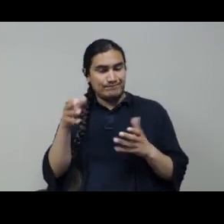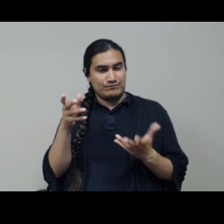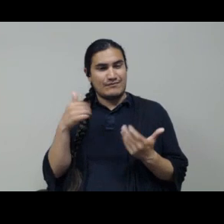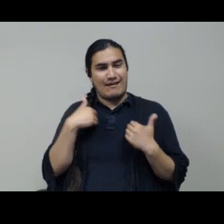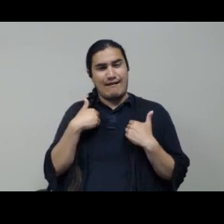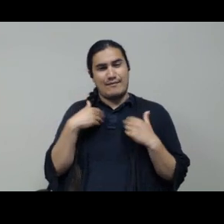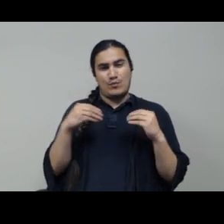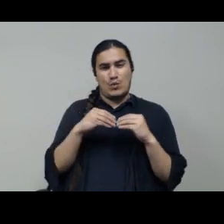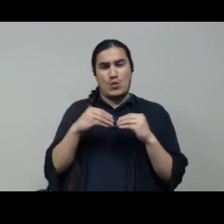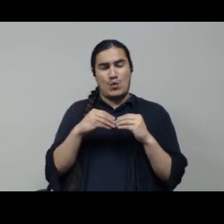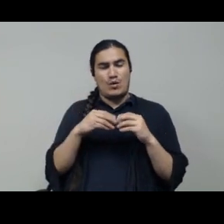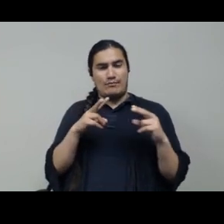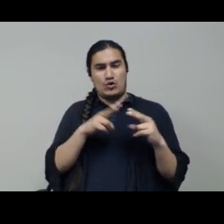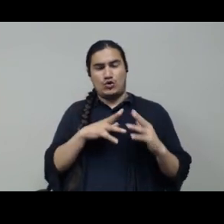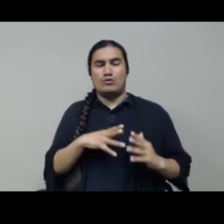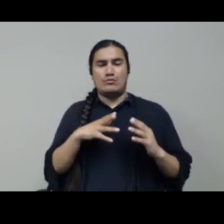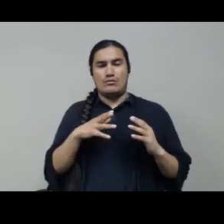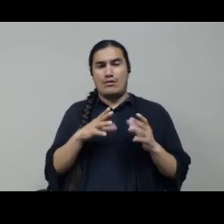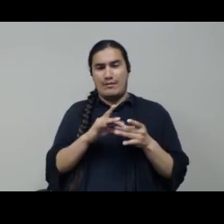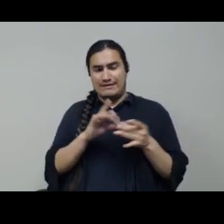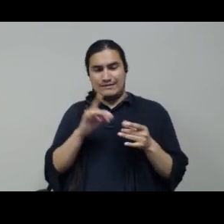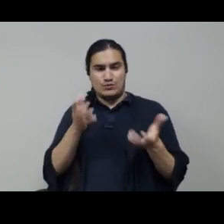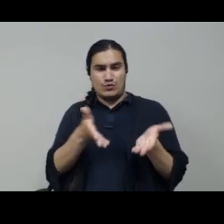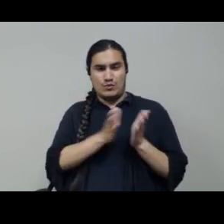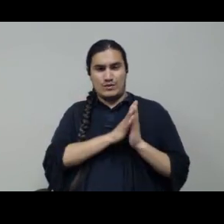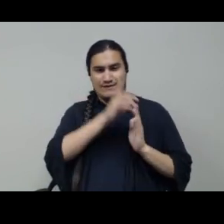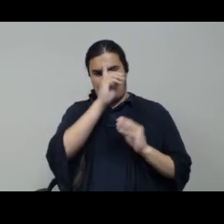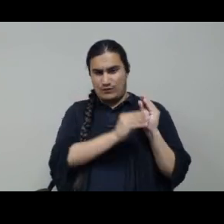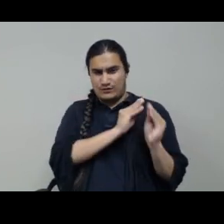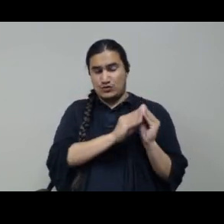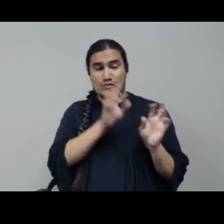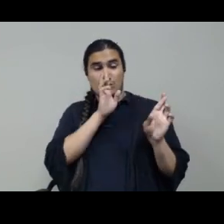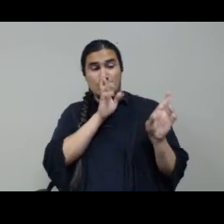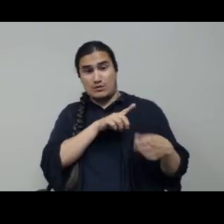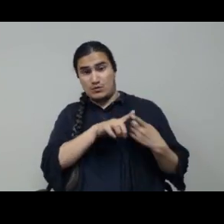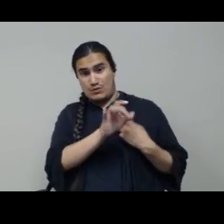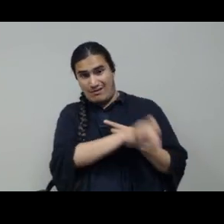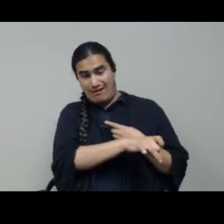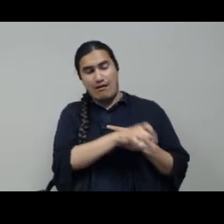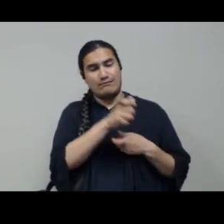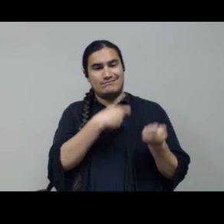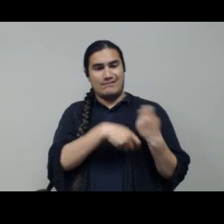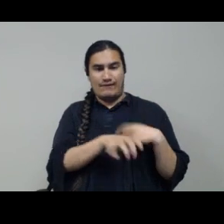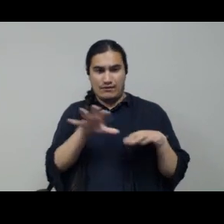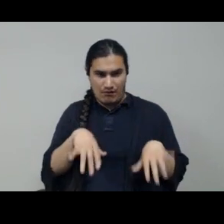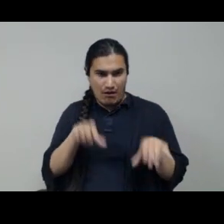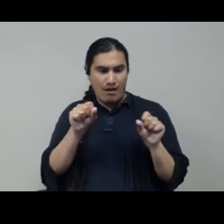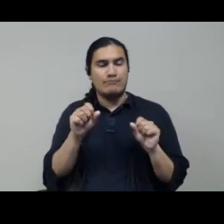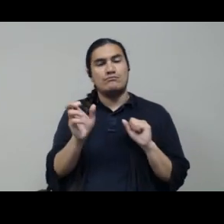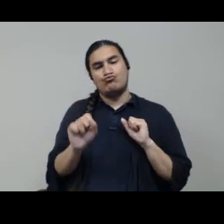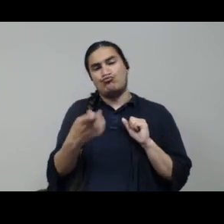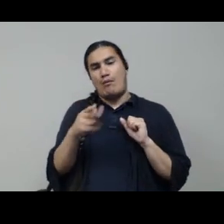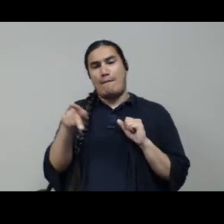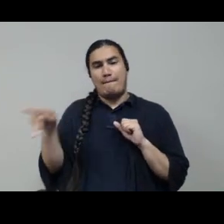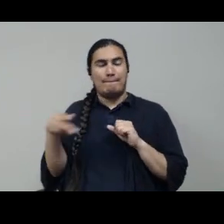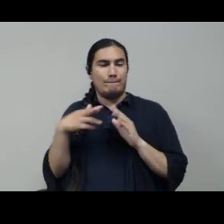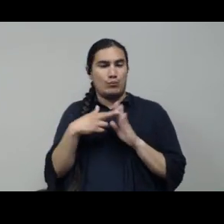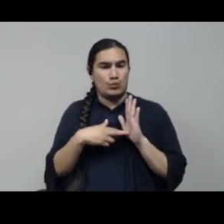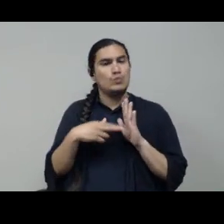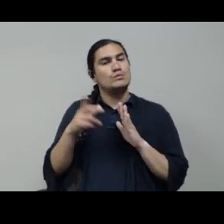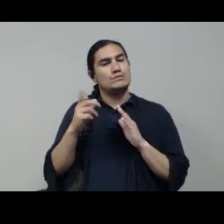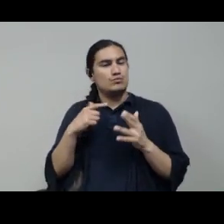comments requesting further revisions. And so in response to that, instead of adopting the shop guidelines at the March meeting as initially